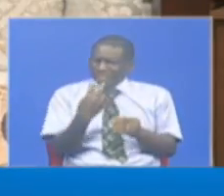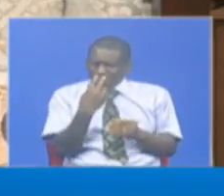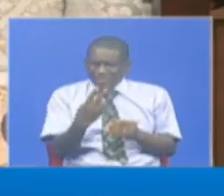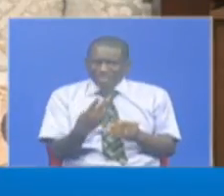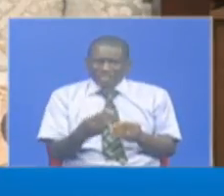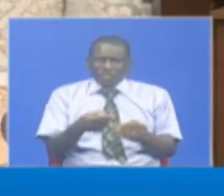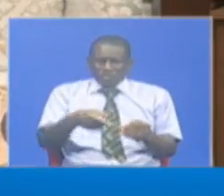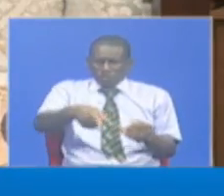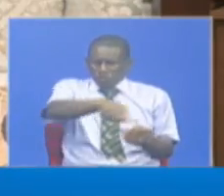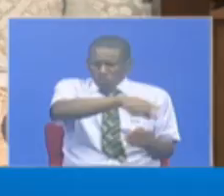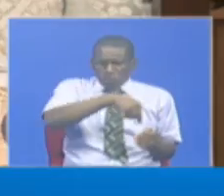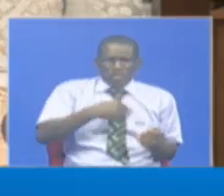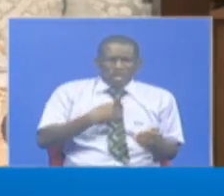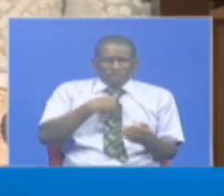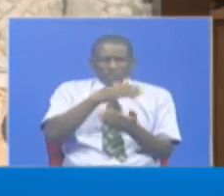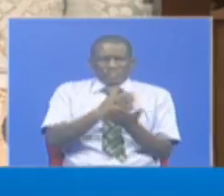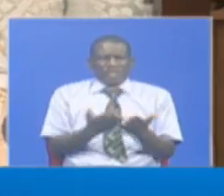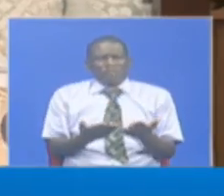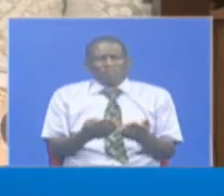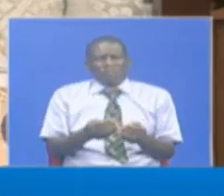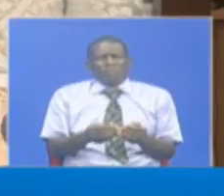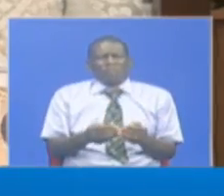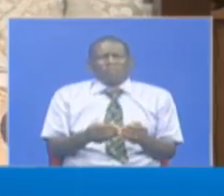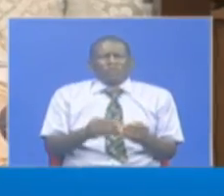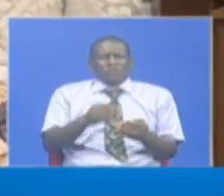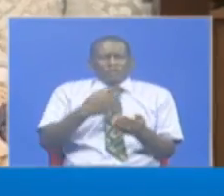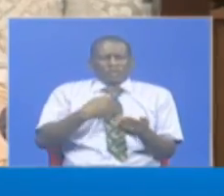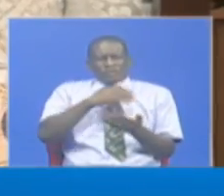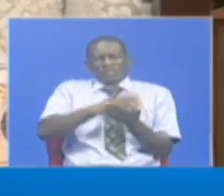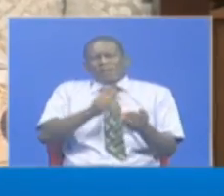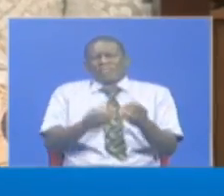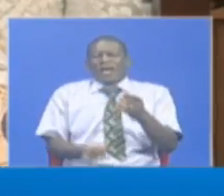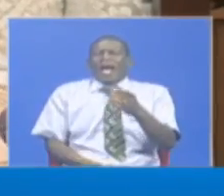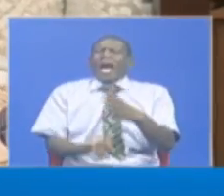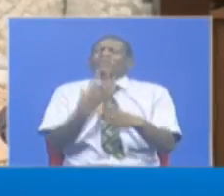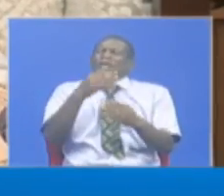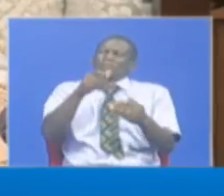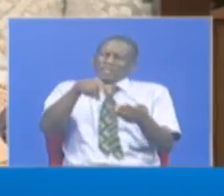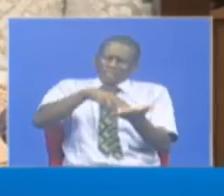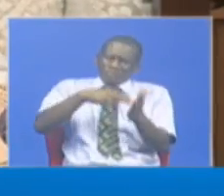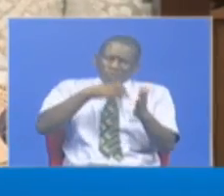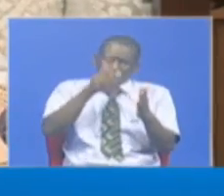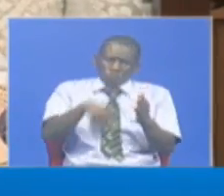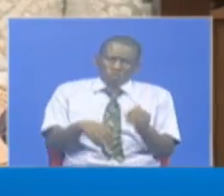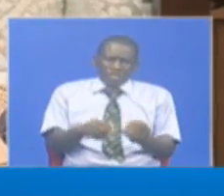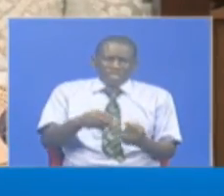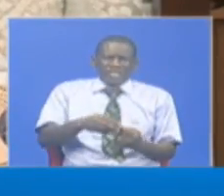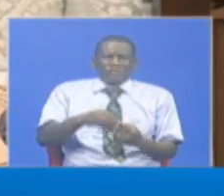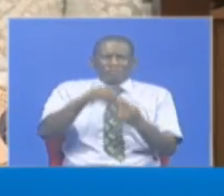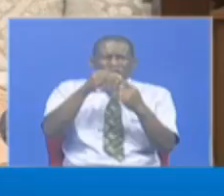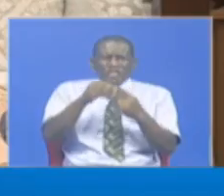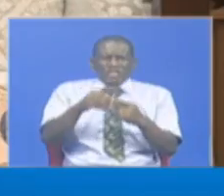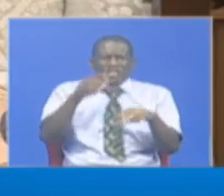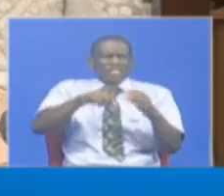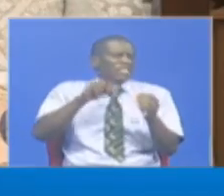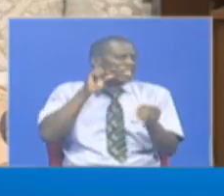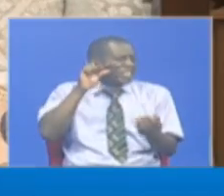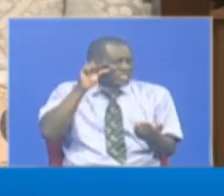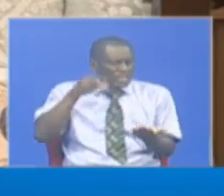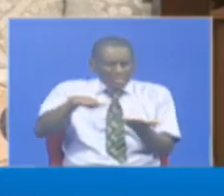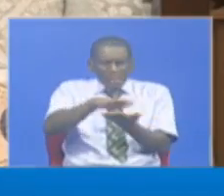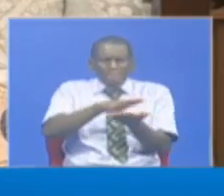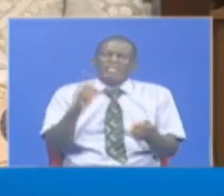some unforeseen or unintended outcome. What this means, especially in the gender-based